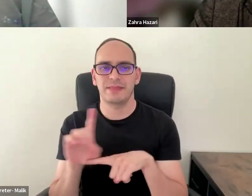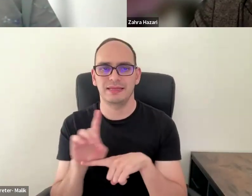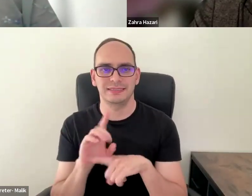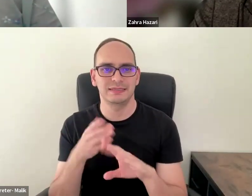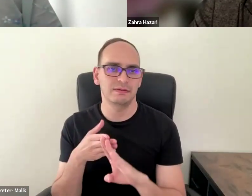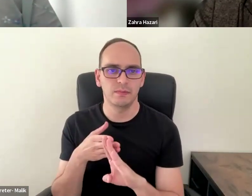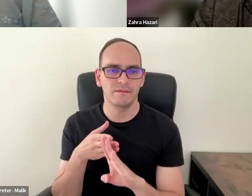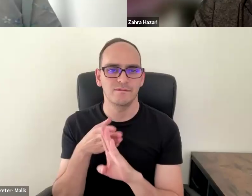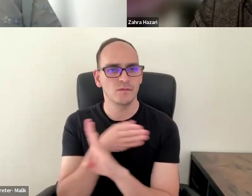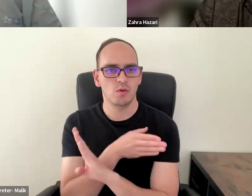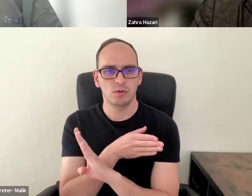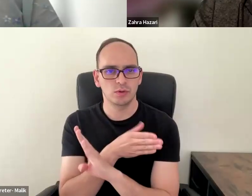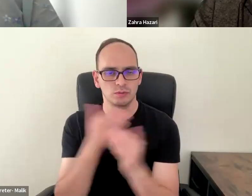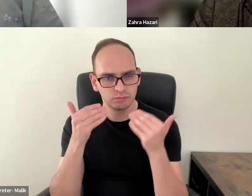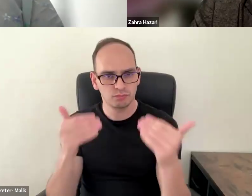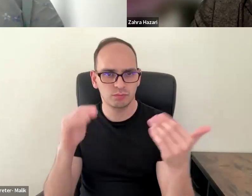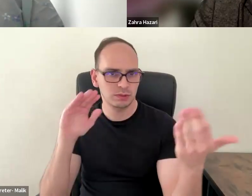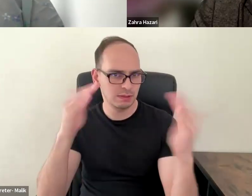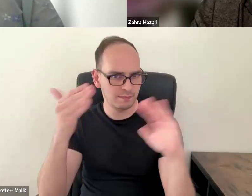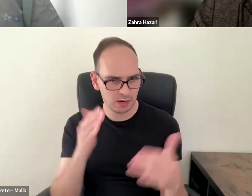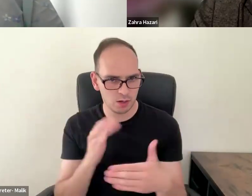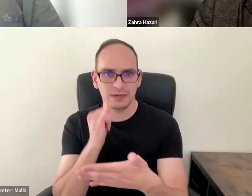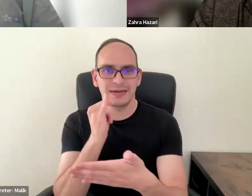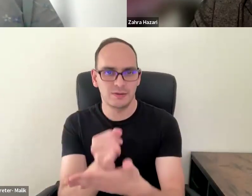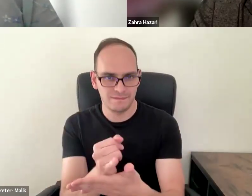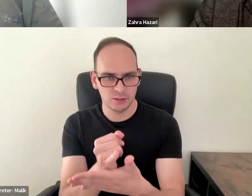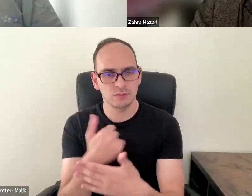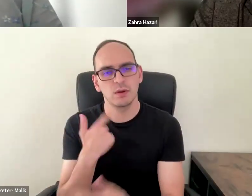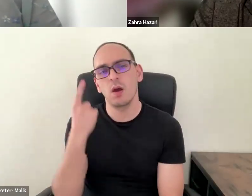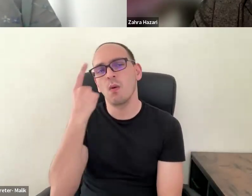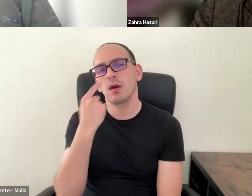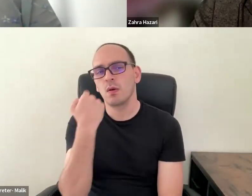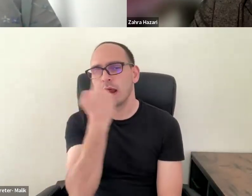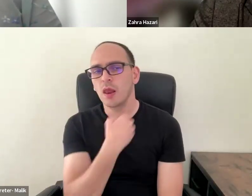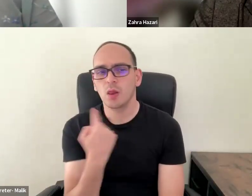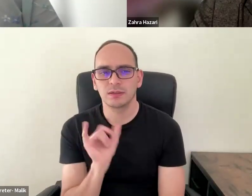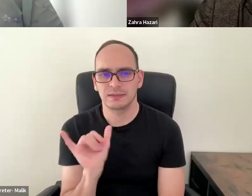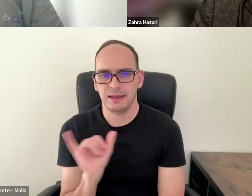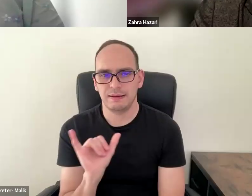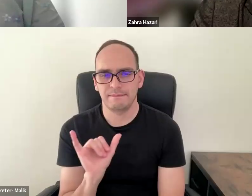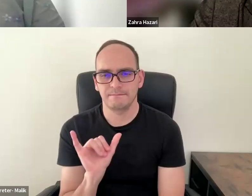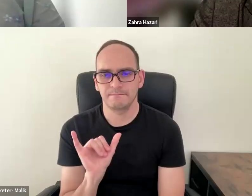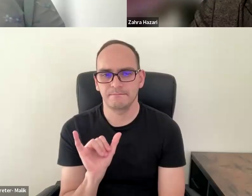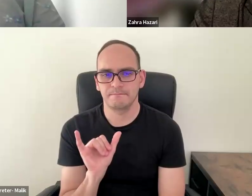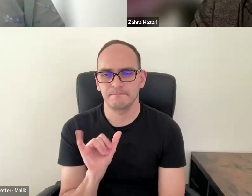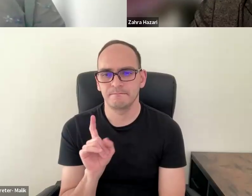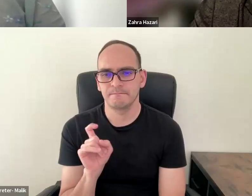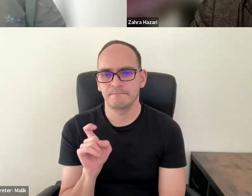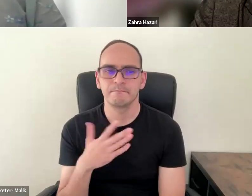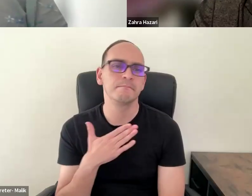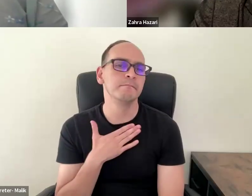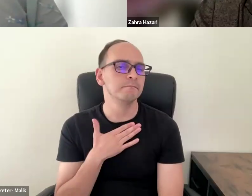before you make these comparisons and interventions. I'm wondering what that looks like, because